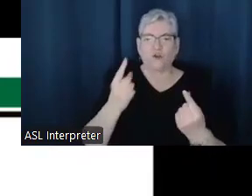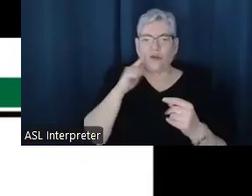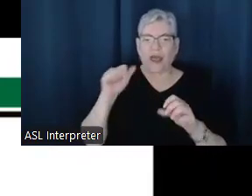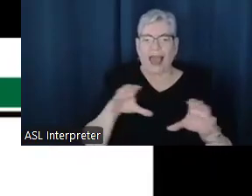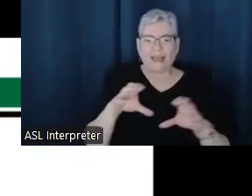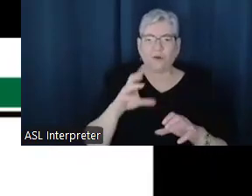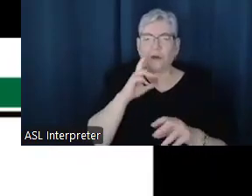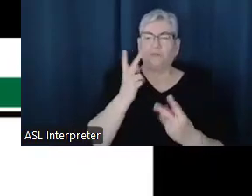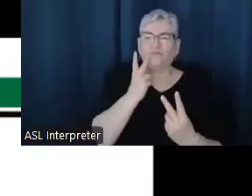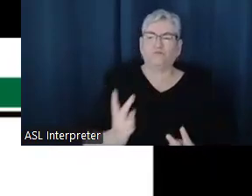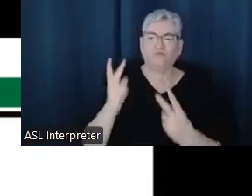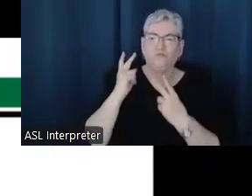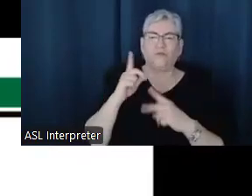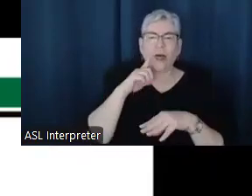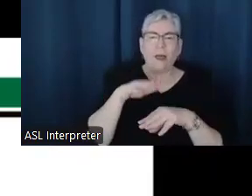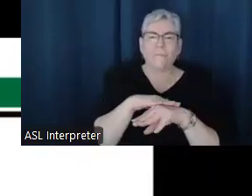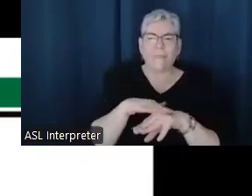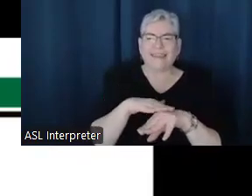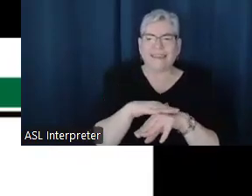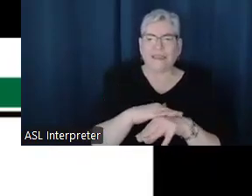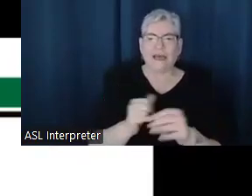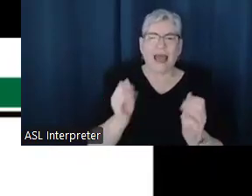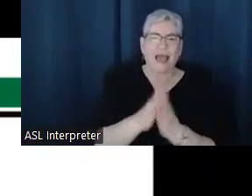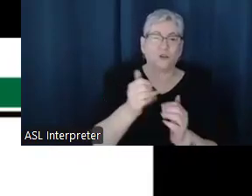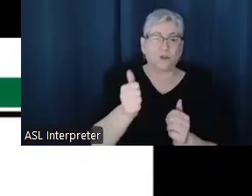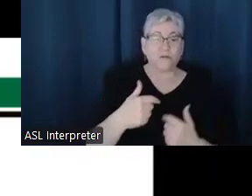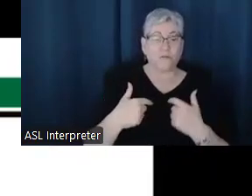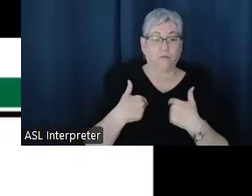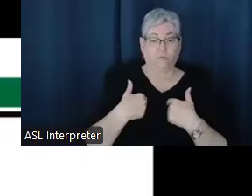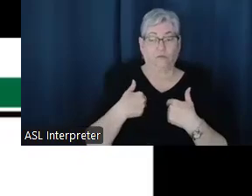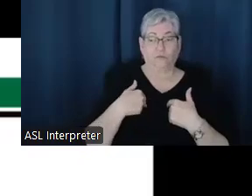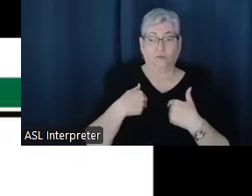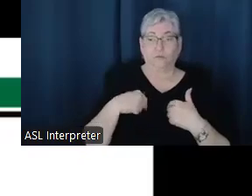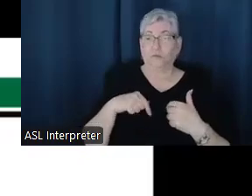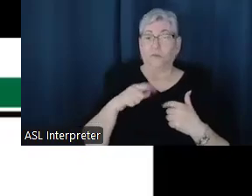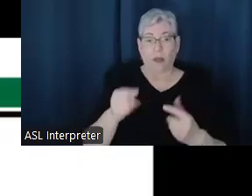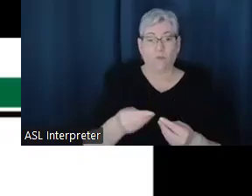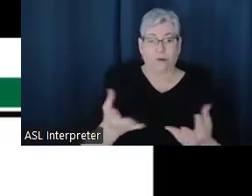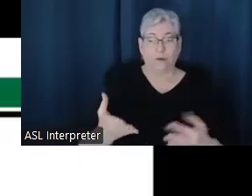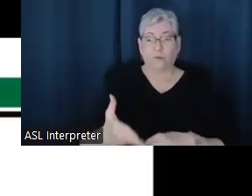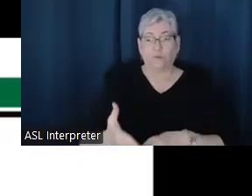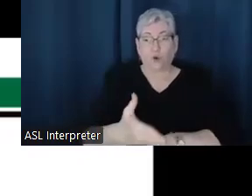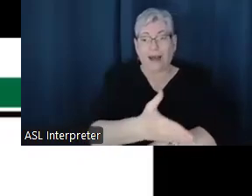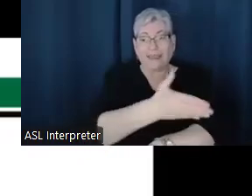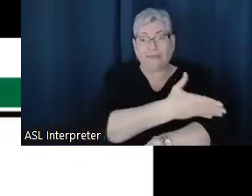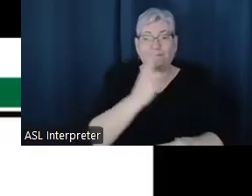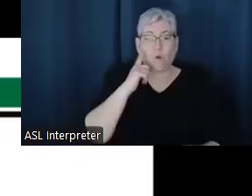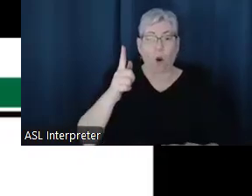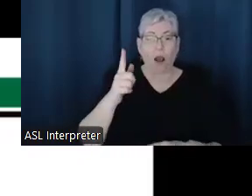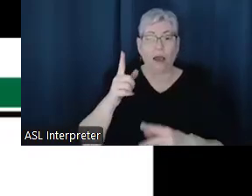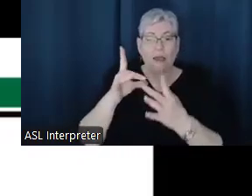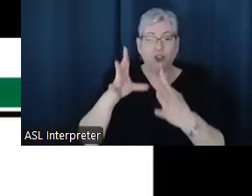the basics and ask yourself, am I doing things that provide progressive leadership, decision-making, sense